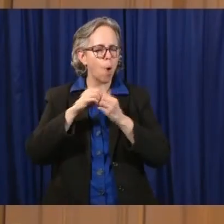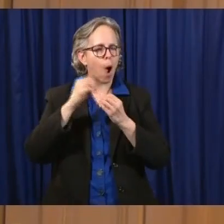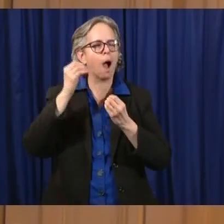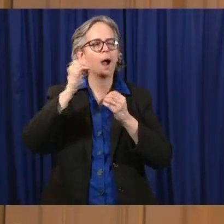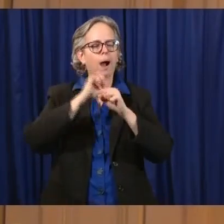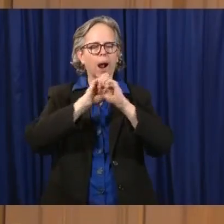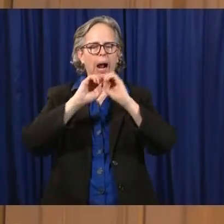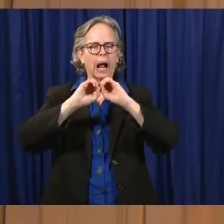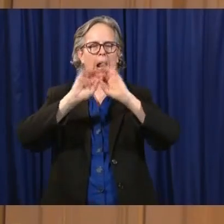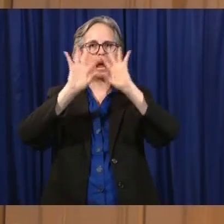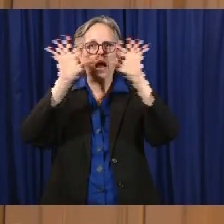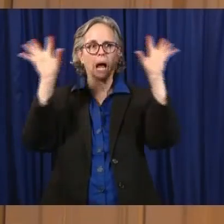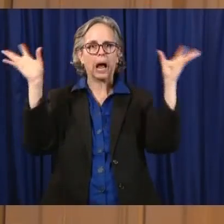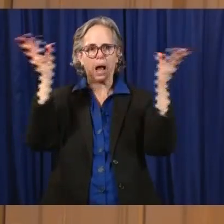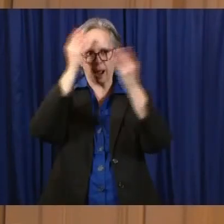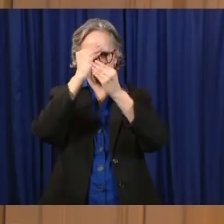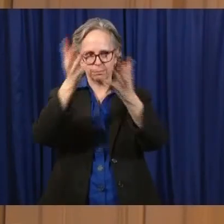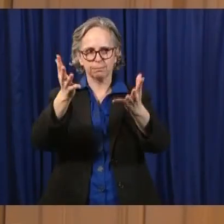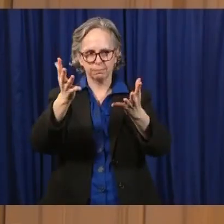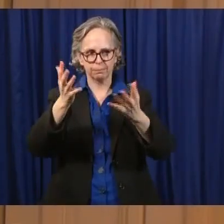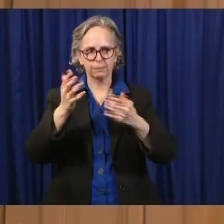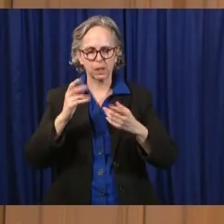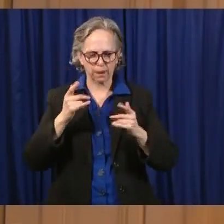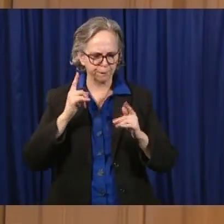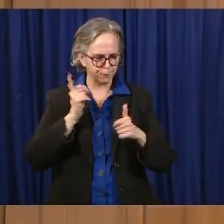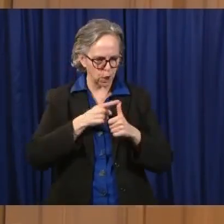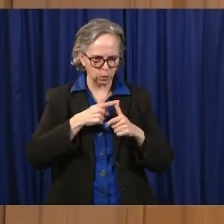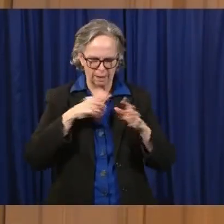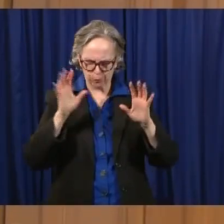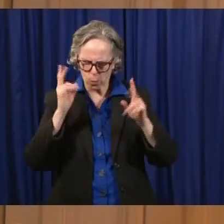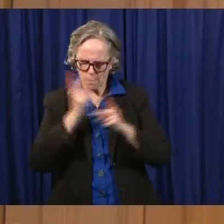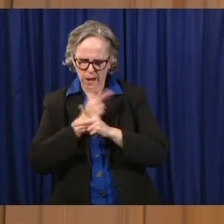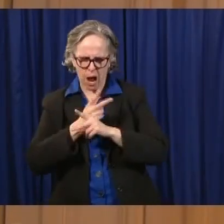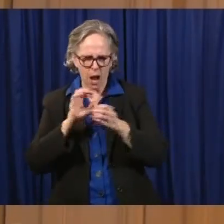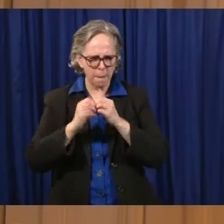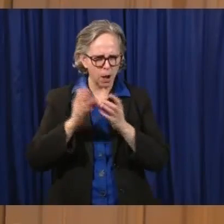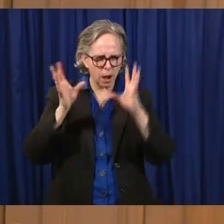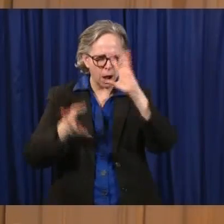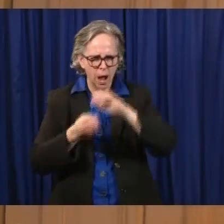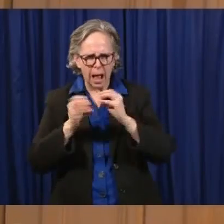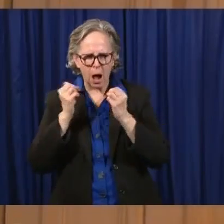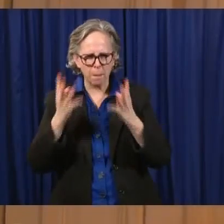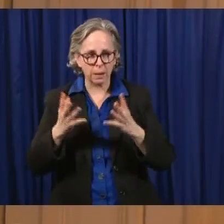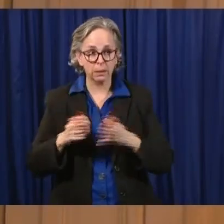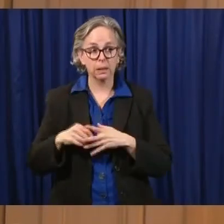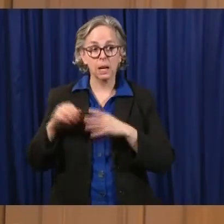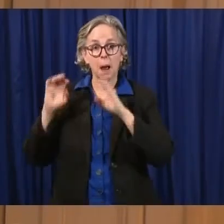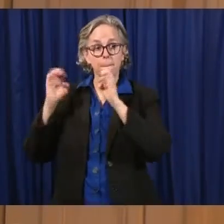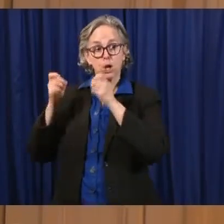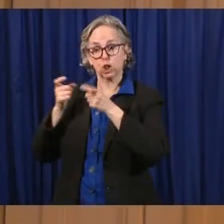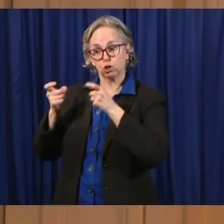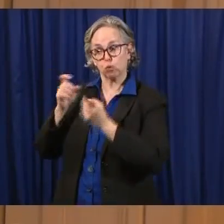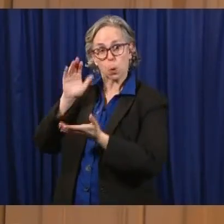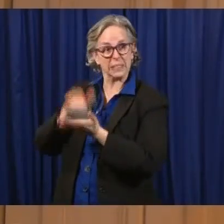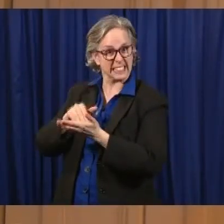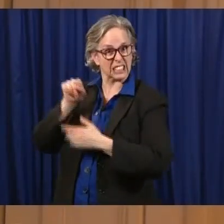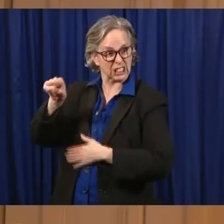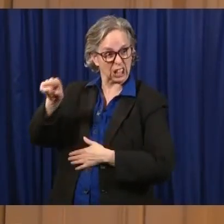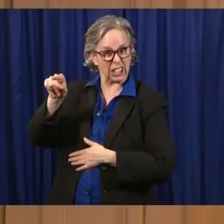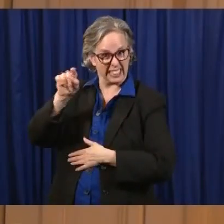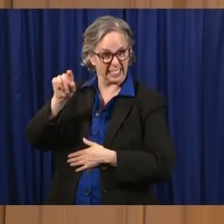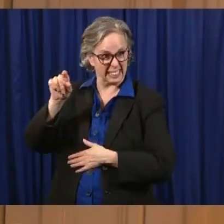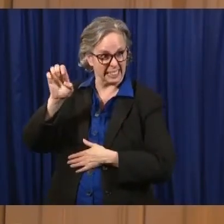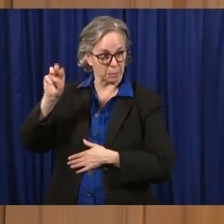follow. And we're actually, in our emergency control center, we have people with their ear to the ground in each of the 3 zones